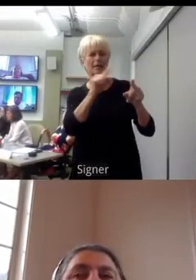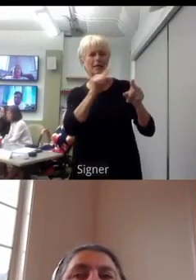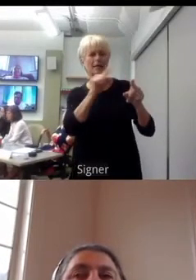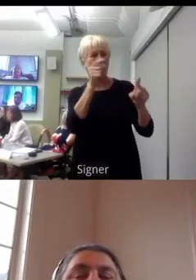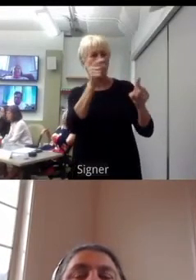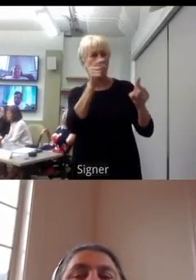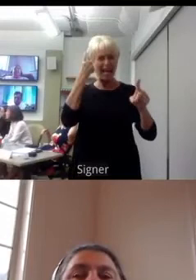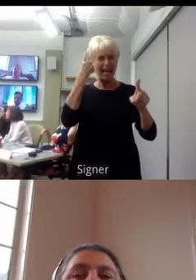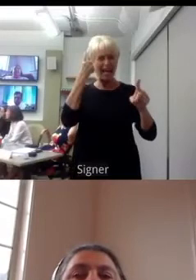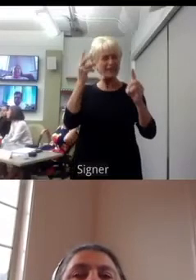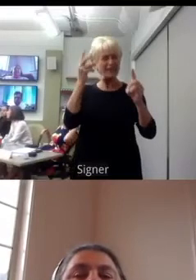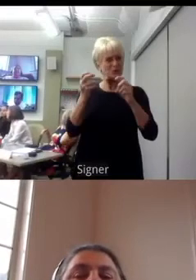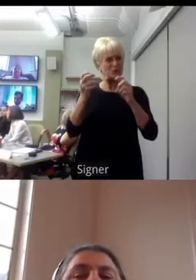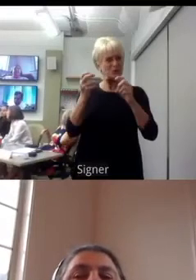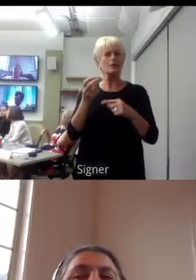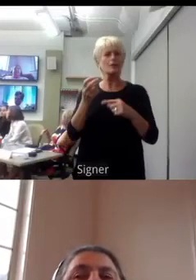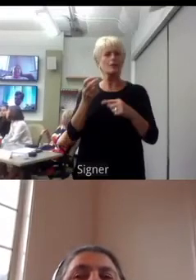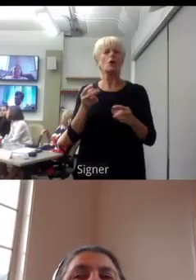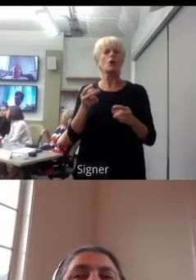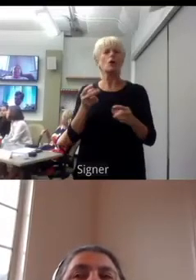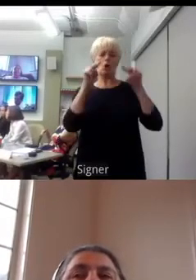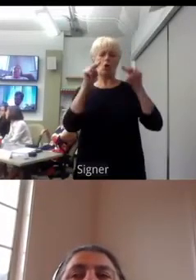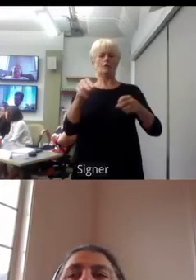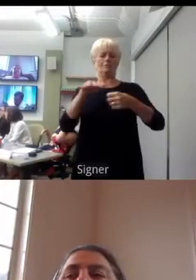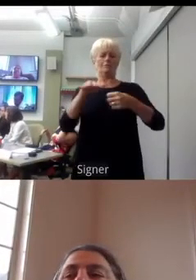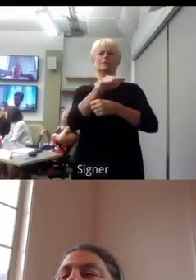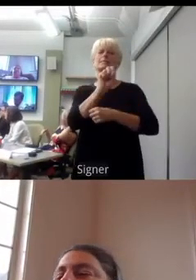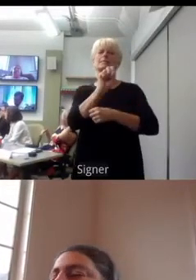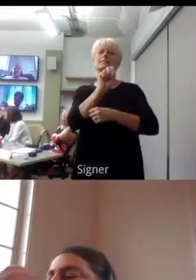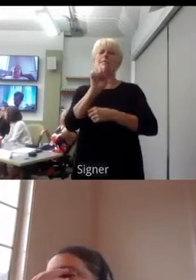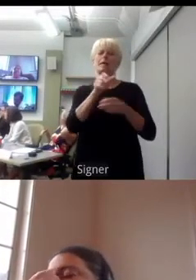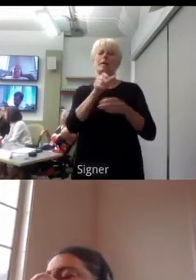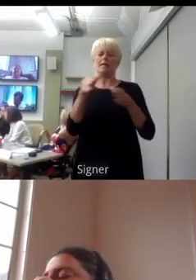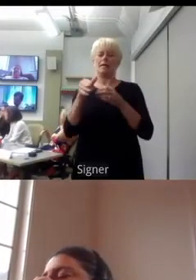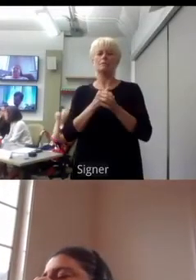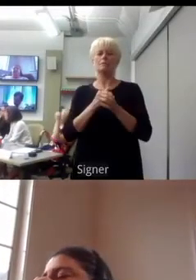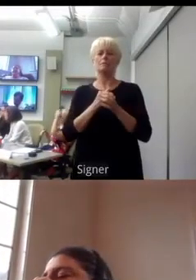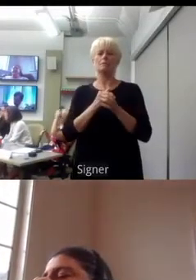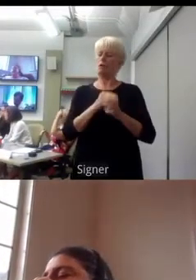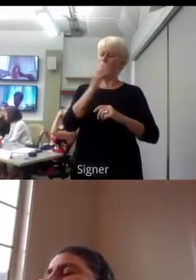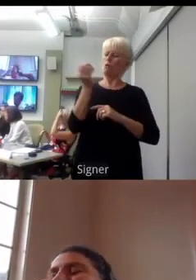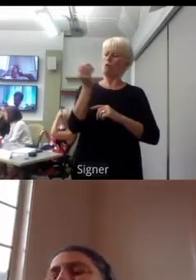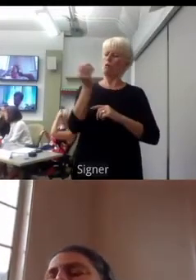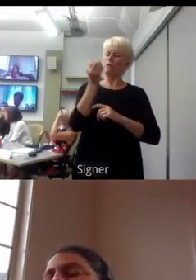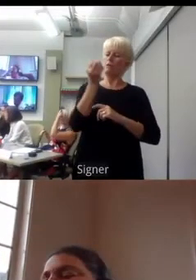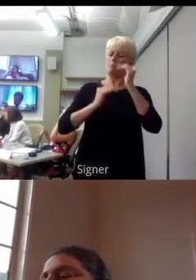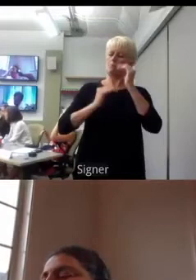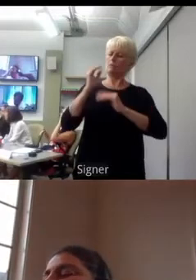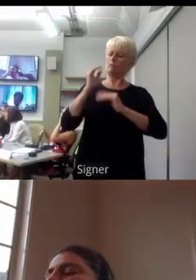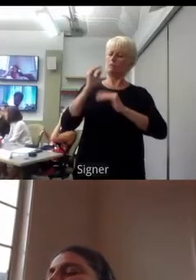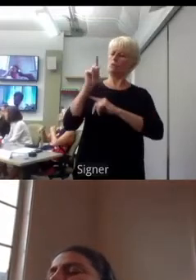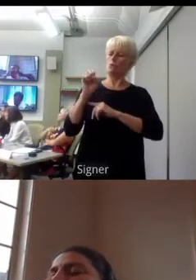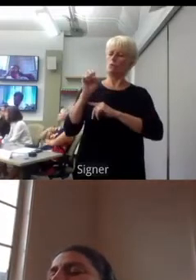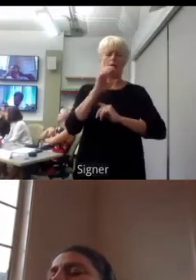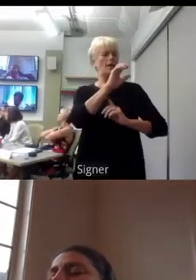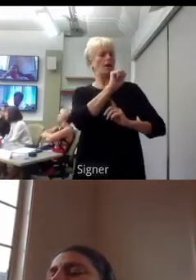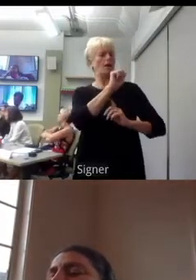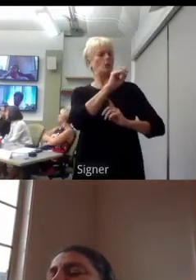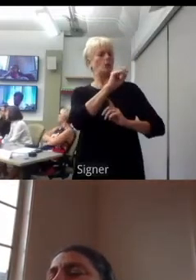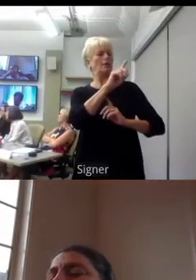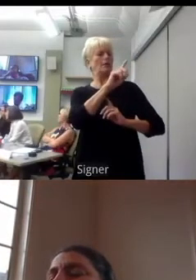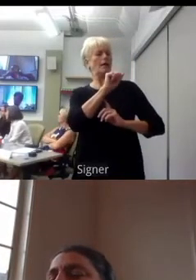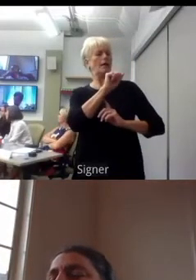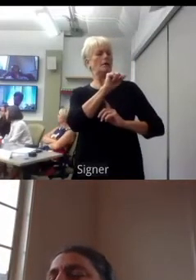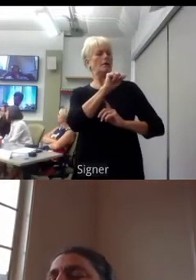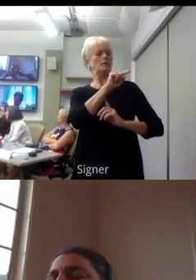example, and if we look at what the Ontario Building Code and the AODA requires for that site plan, there are generally about 4 or 5 different items that you might